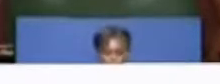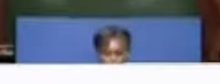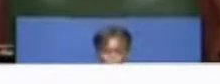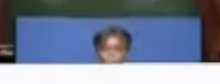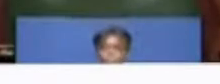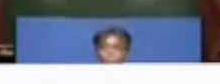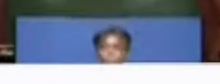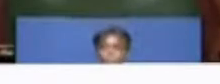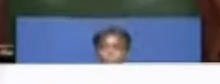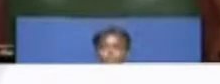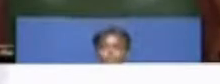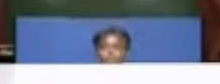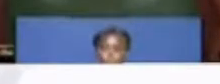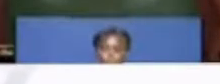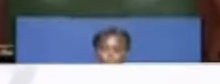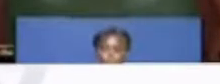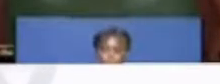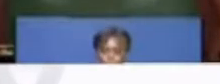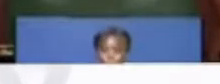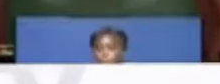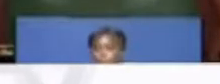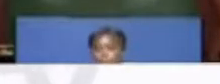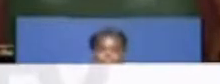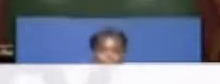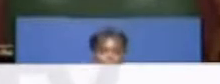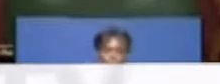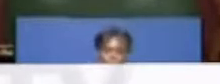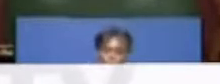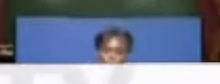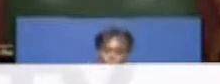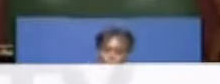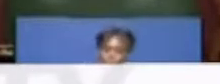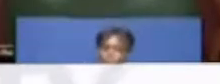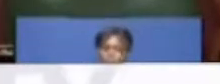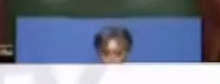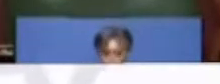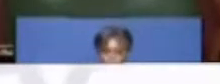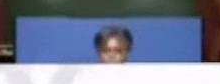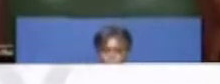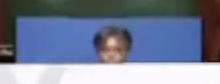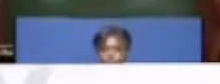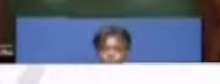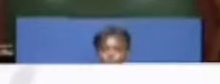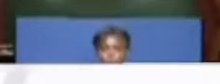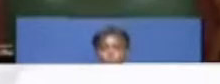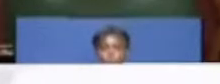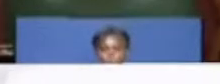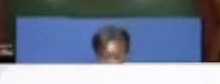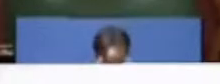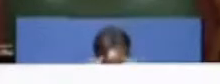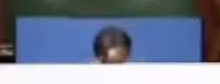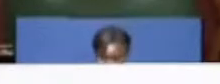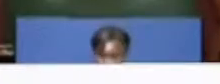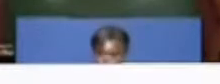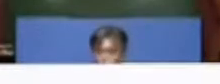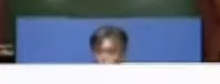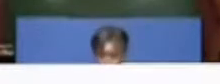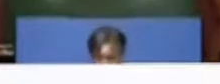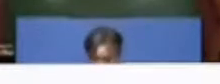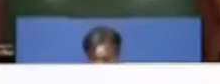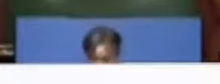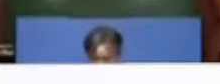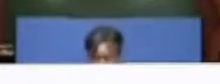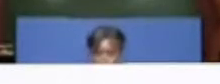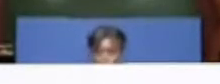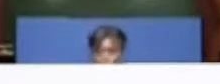As we respond to the current drought, we have commenced with a livestock offtake program and initiated support